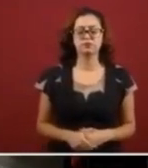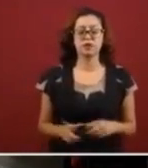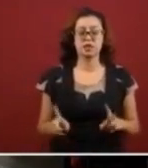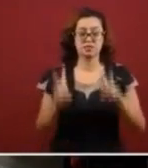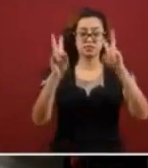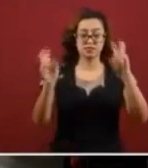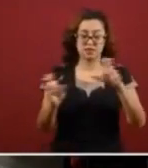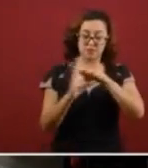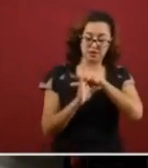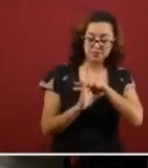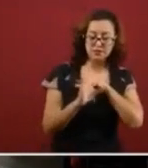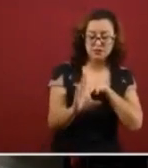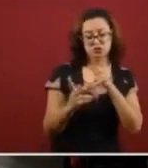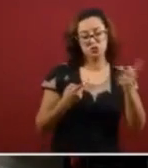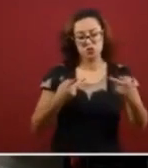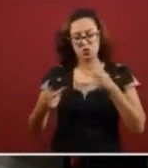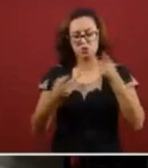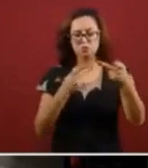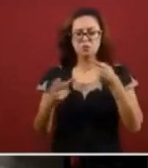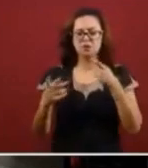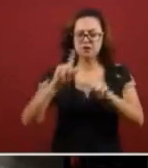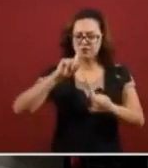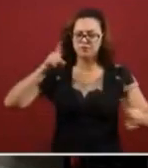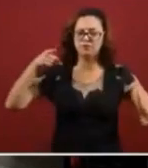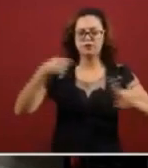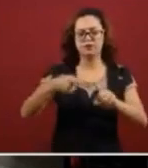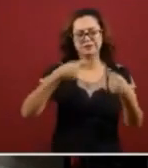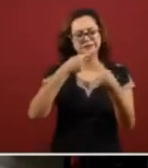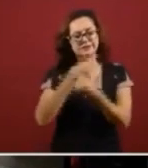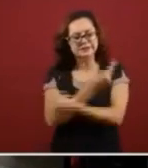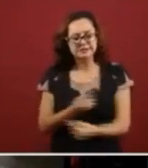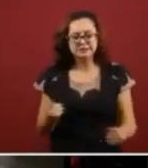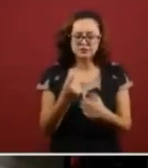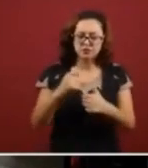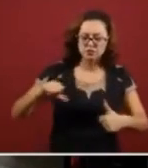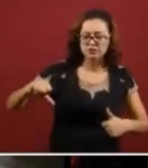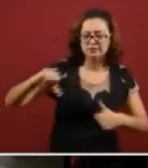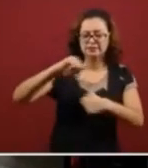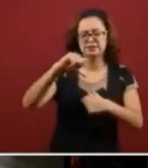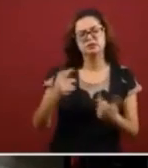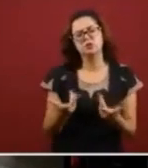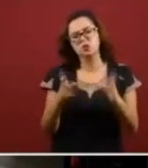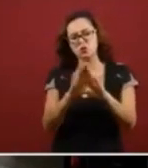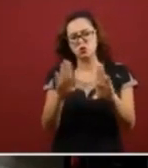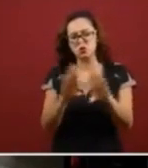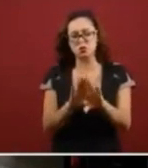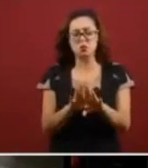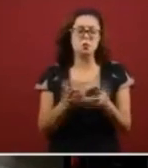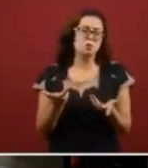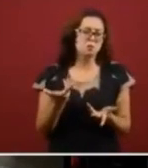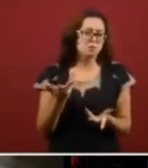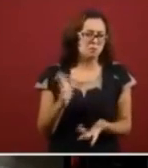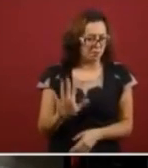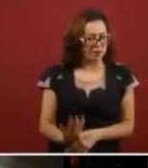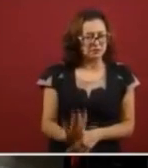President. Niños centroamericanos, parece que se está acelerando el proceso de retorno